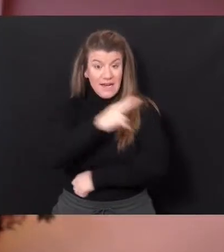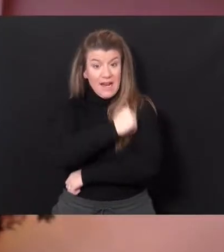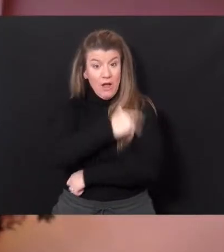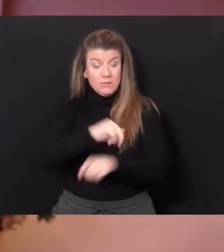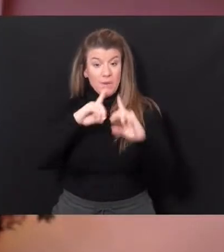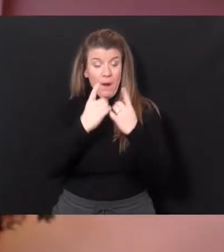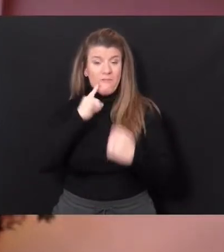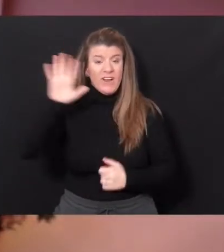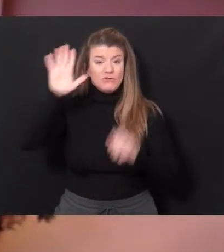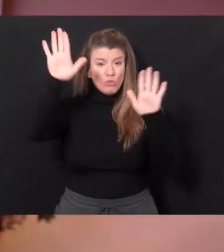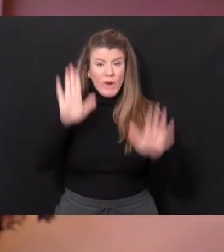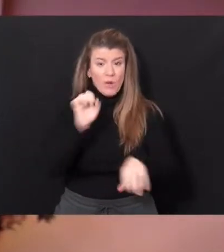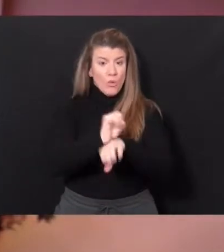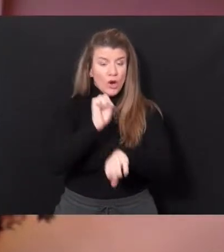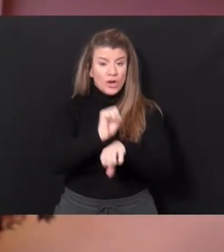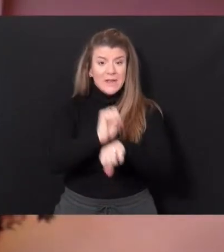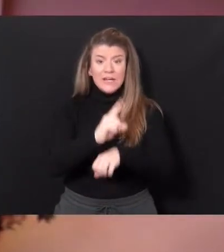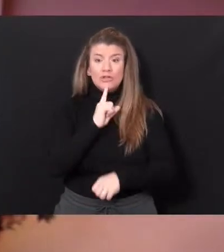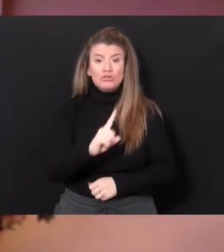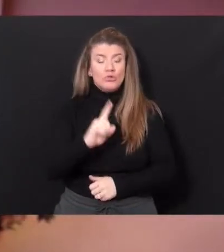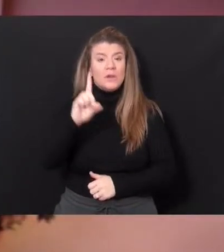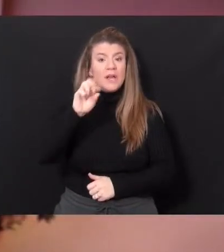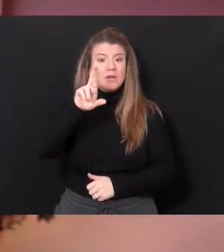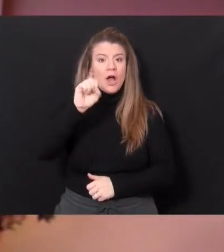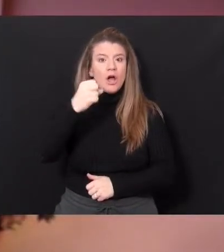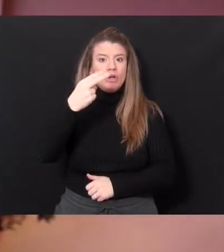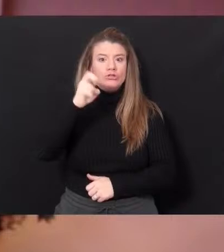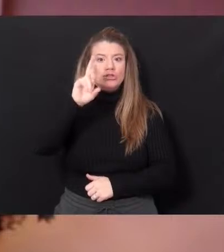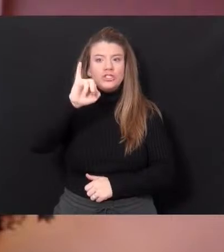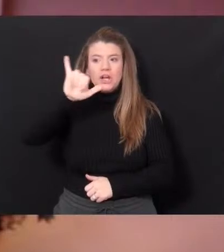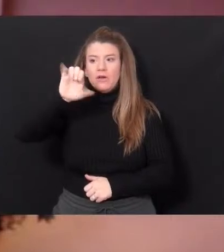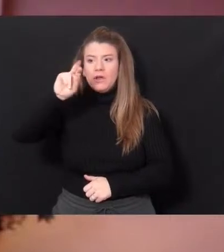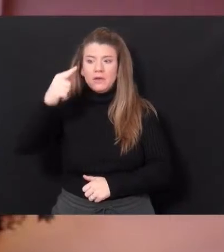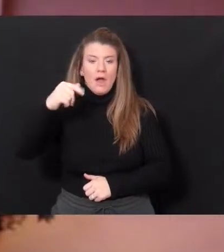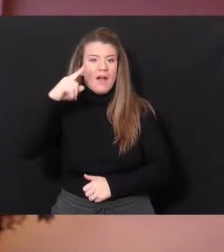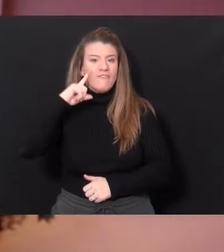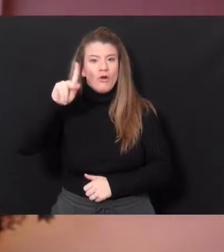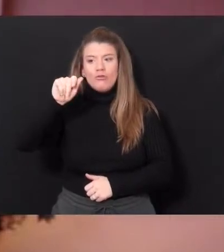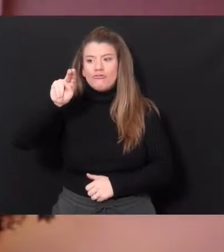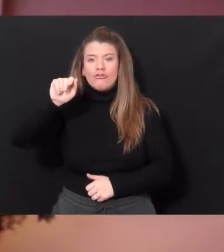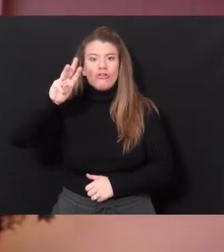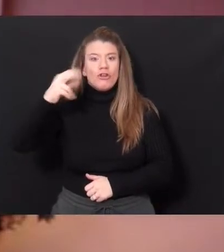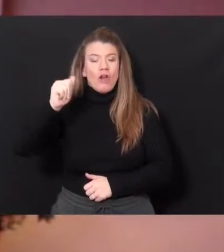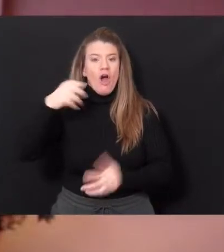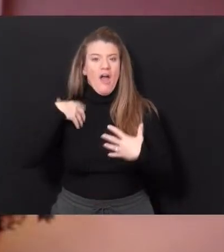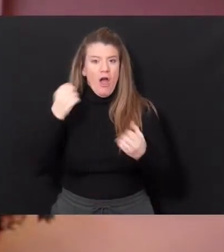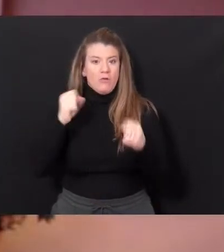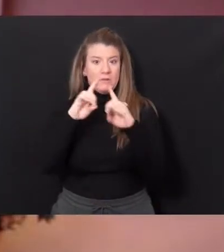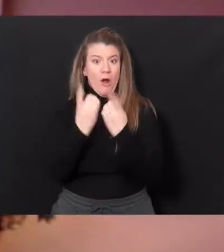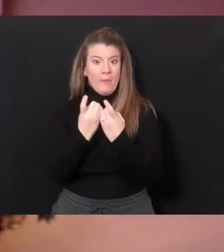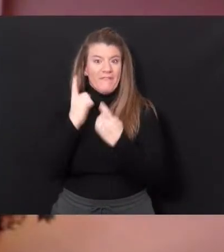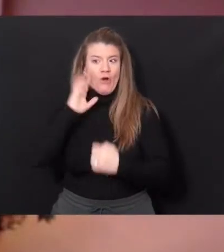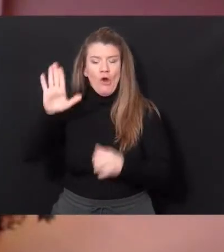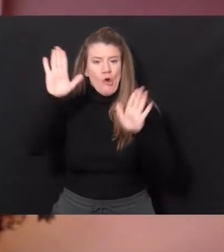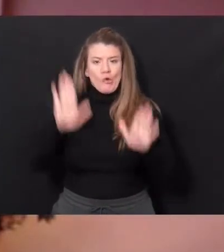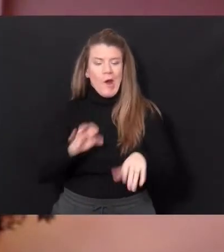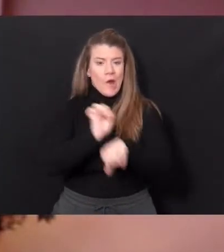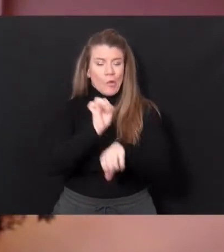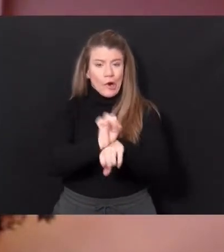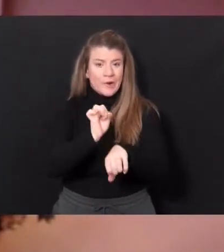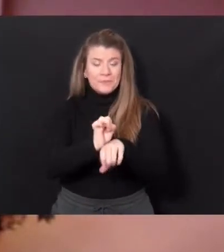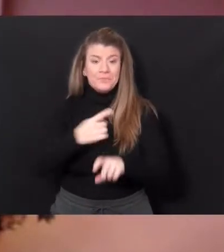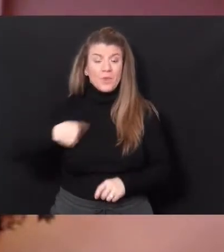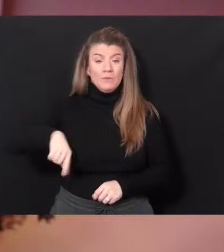for his great work, and certainly Dr. Sherry Young in the Kanawha Charleston Health Department for her great work. You know, we